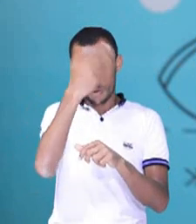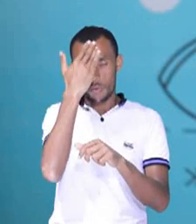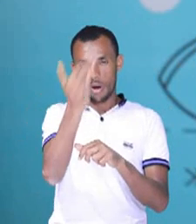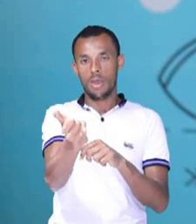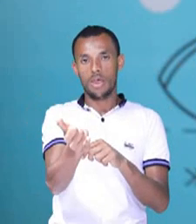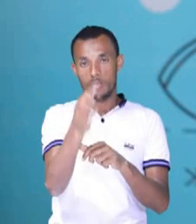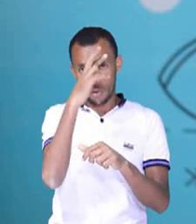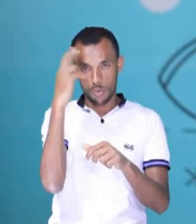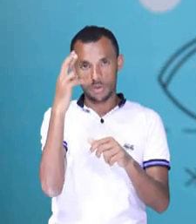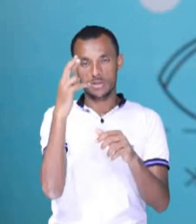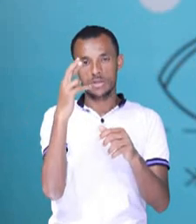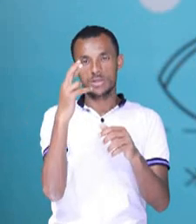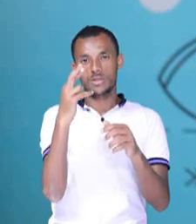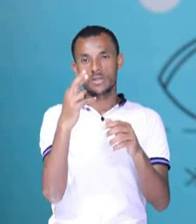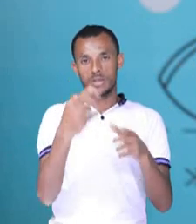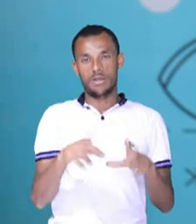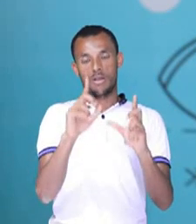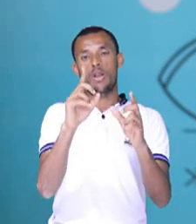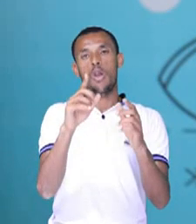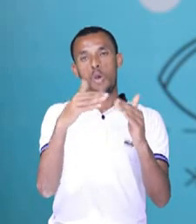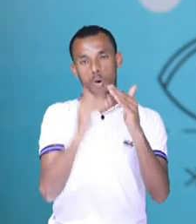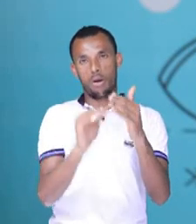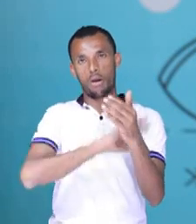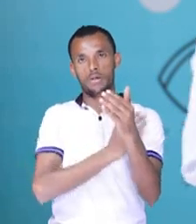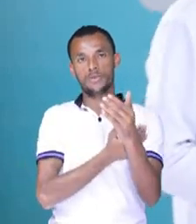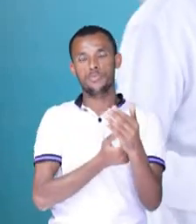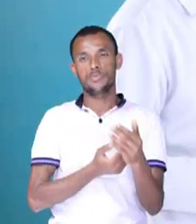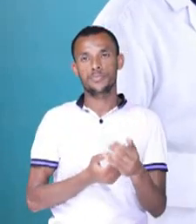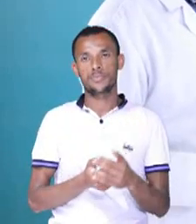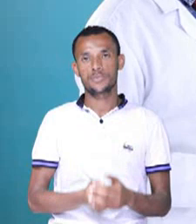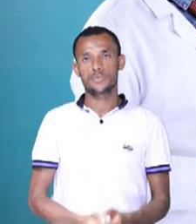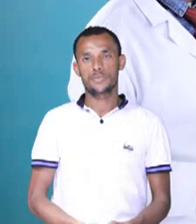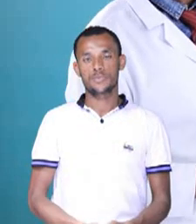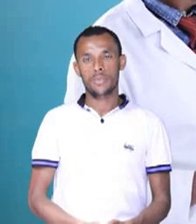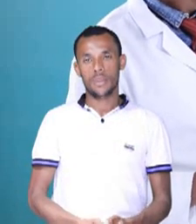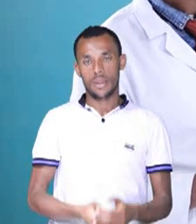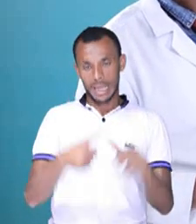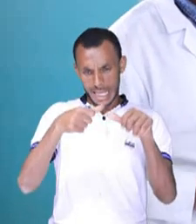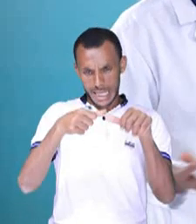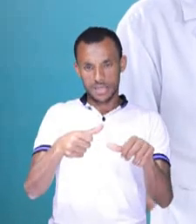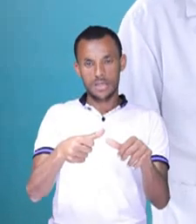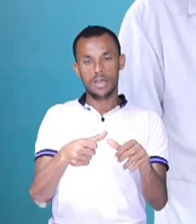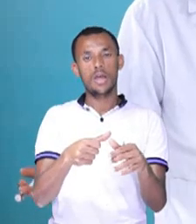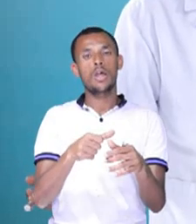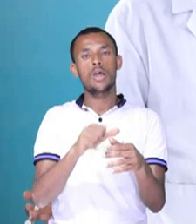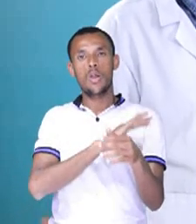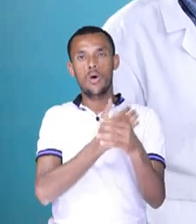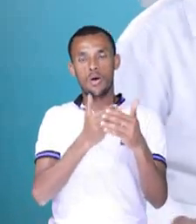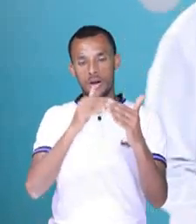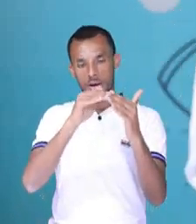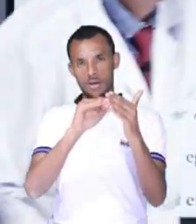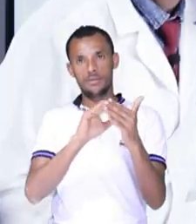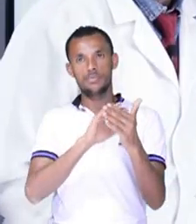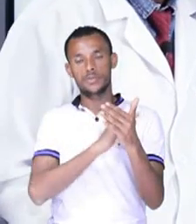stable? Because exists at lower energy level. exist at lower energy level? Yes.